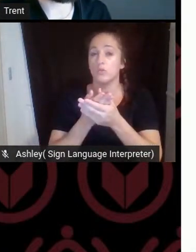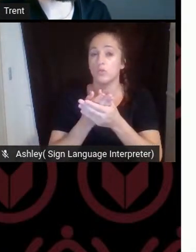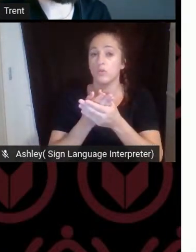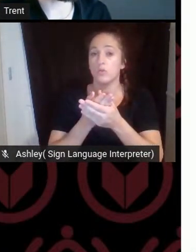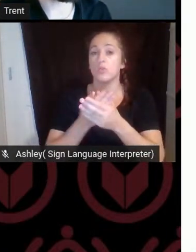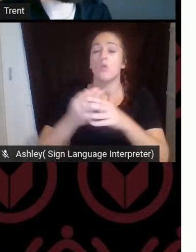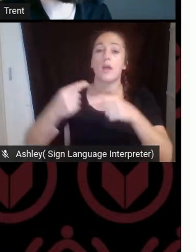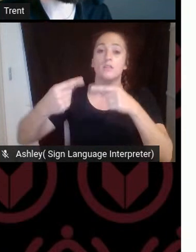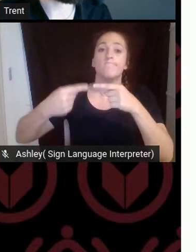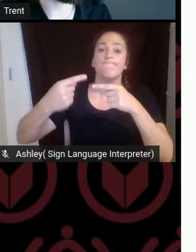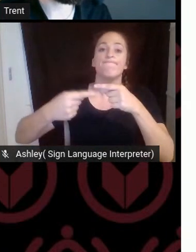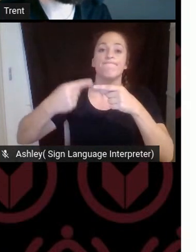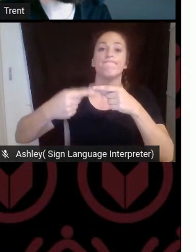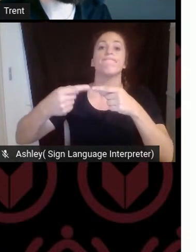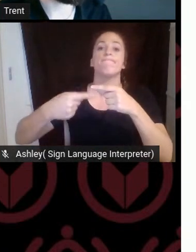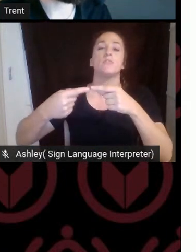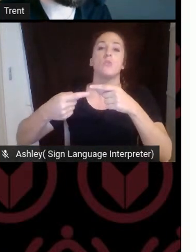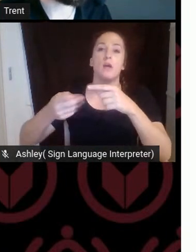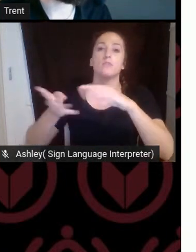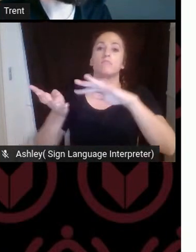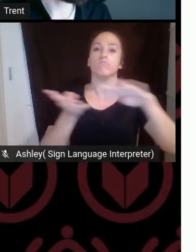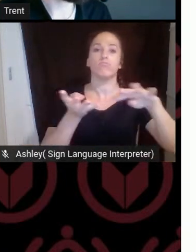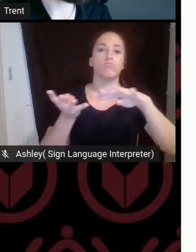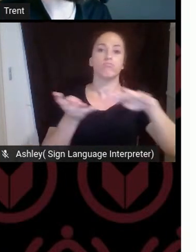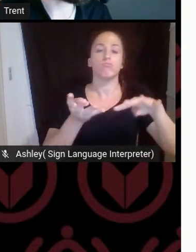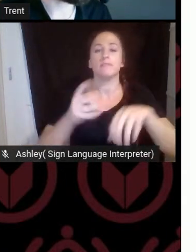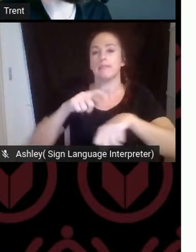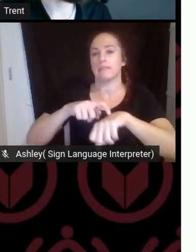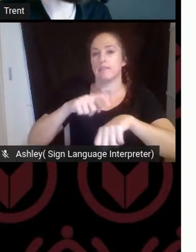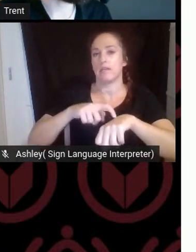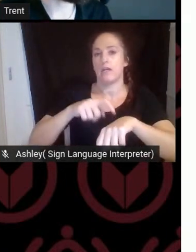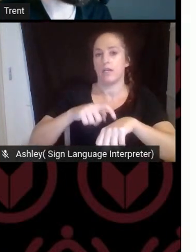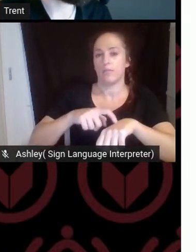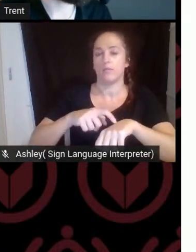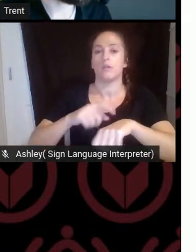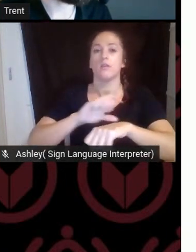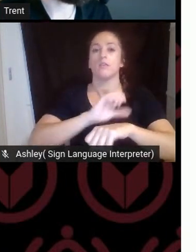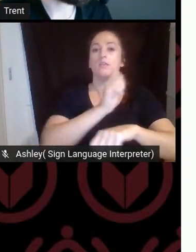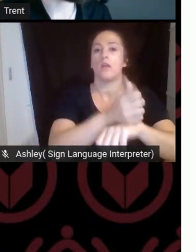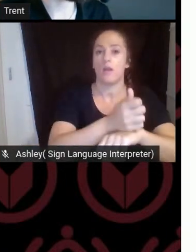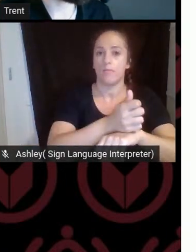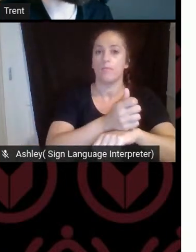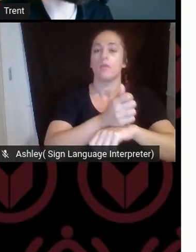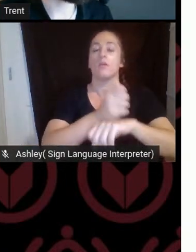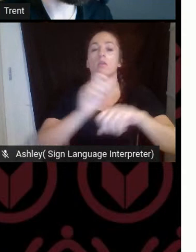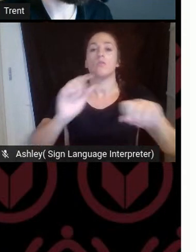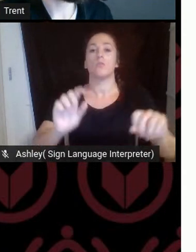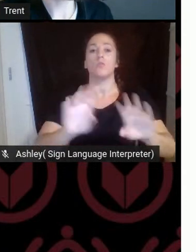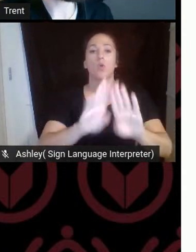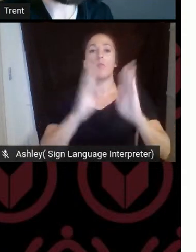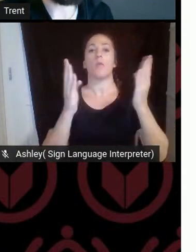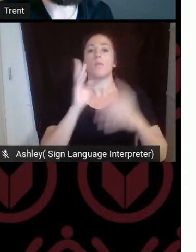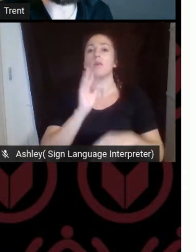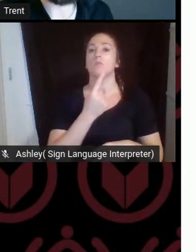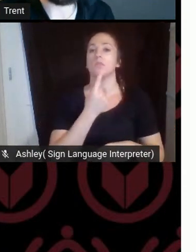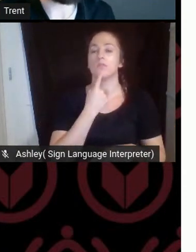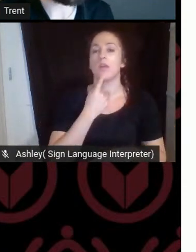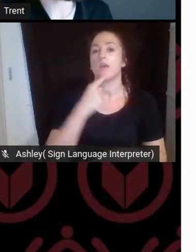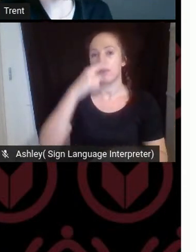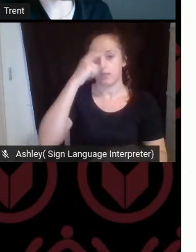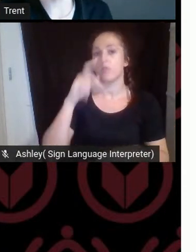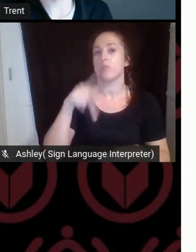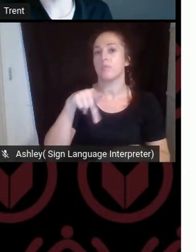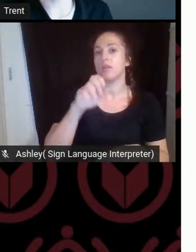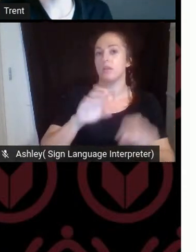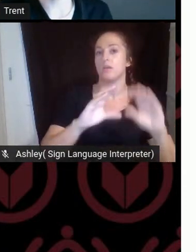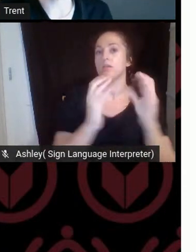in a Classroom folder in Drive that will say Summer PD Practice Class. So like Rebecca said, we're not